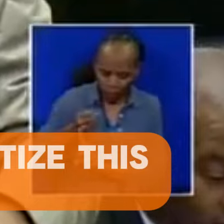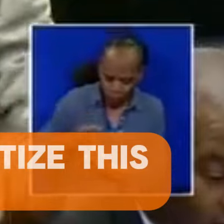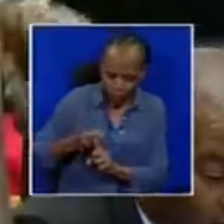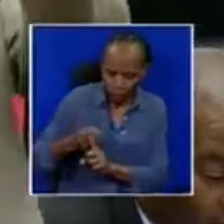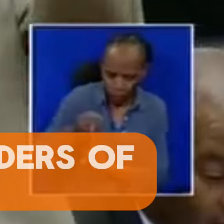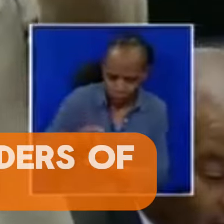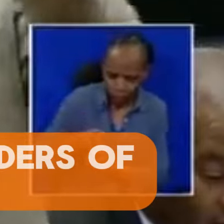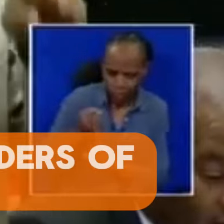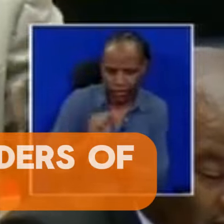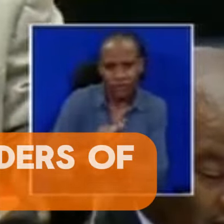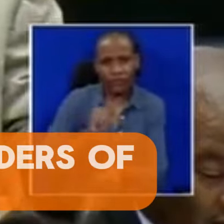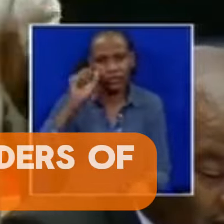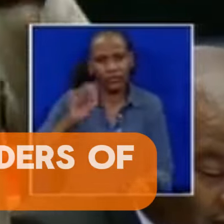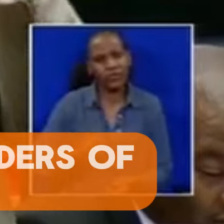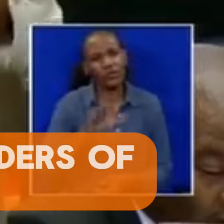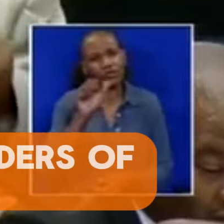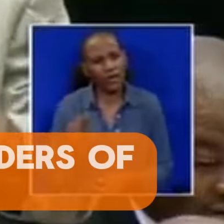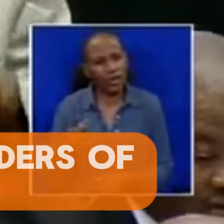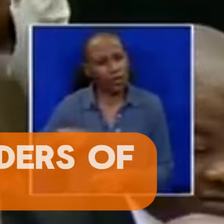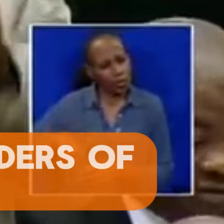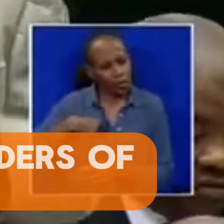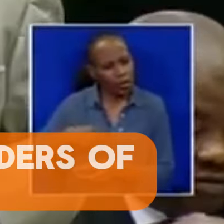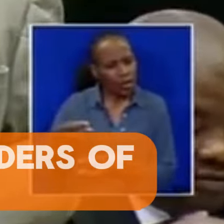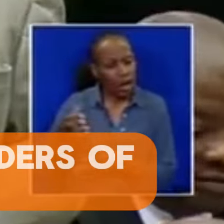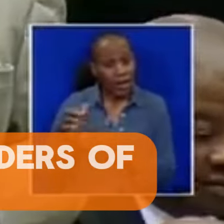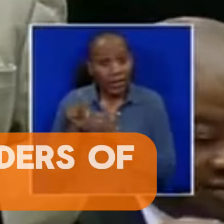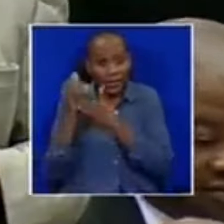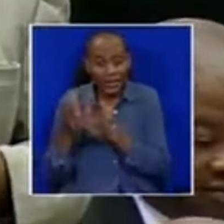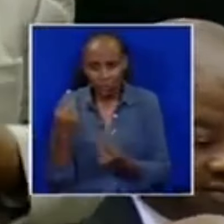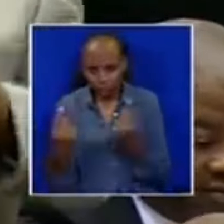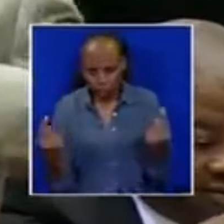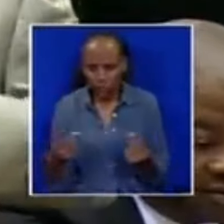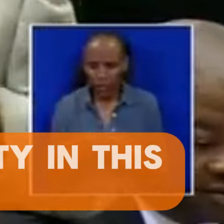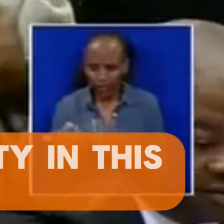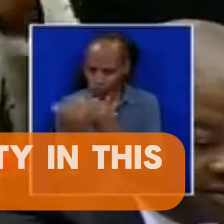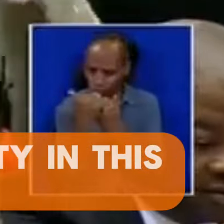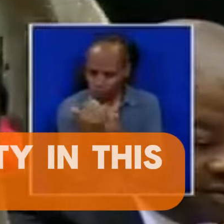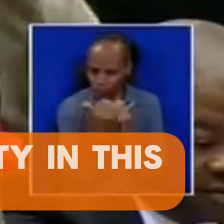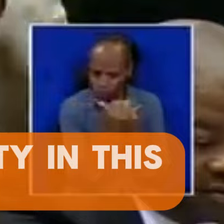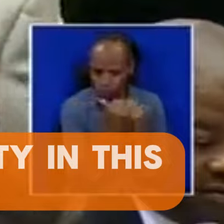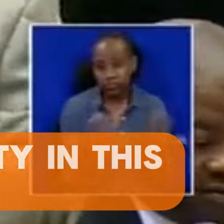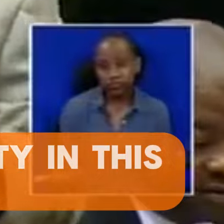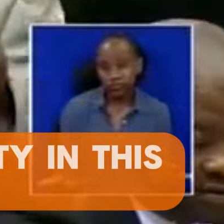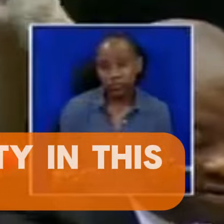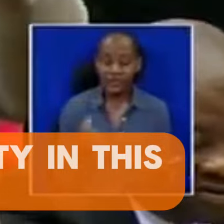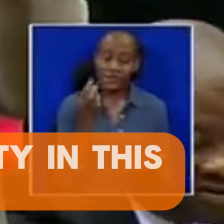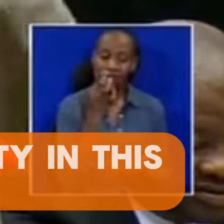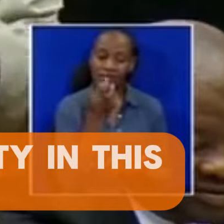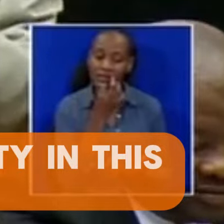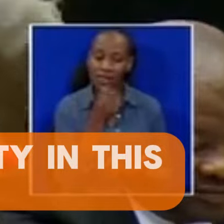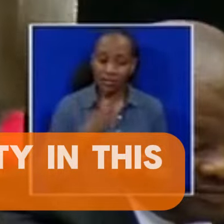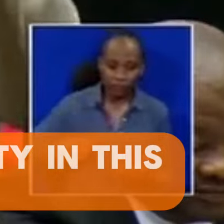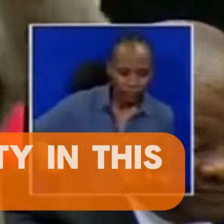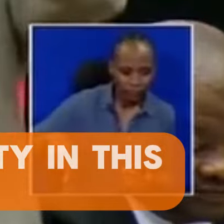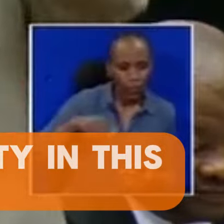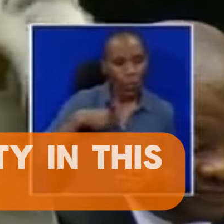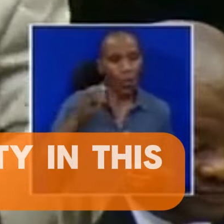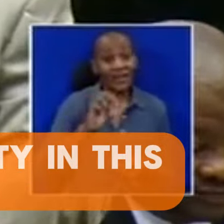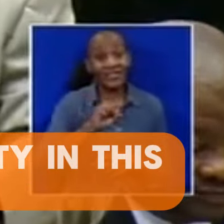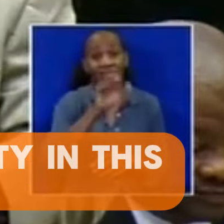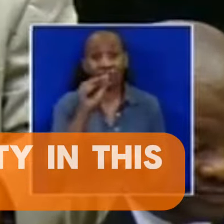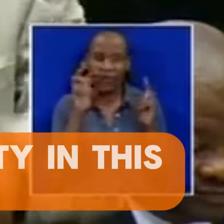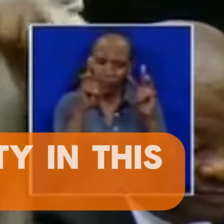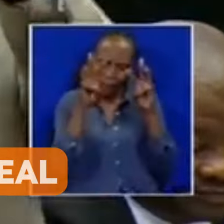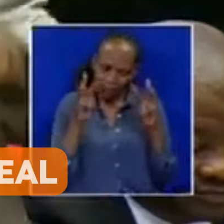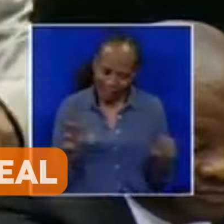country, we were being taught by the leaders of our struggle that we want peace and stability in